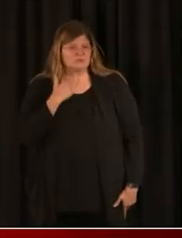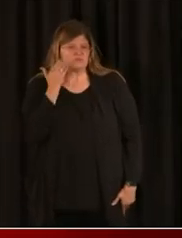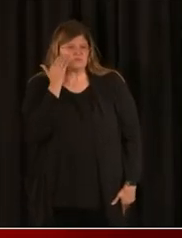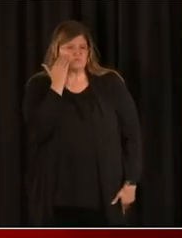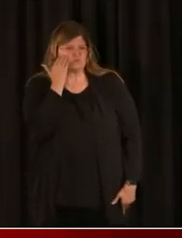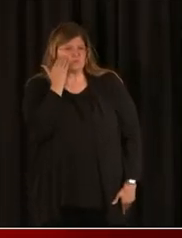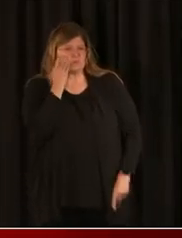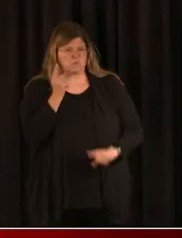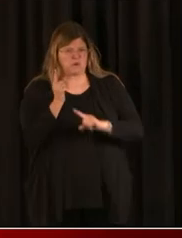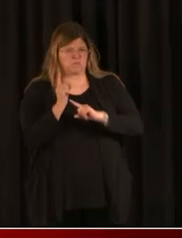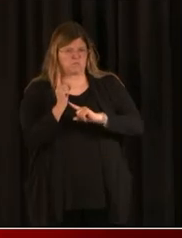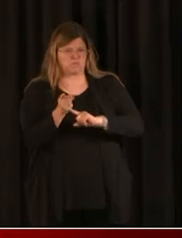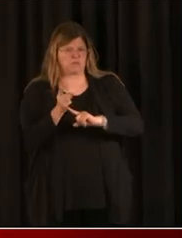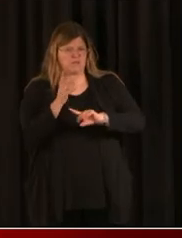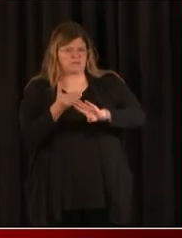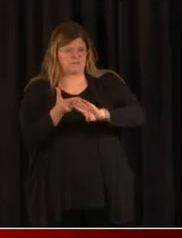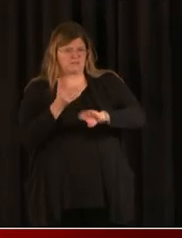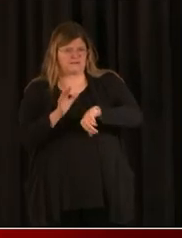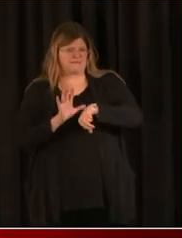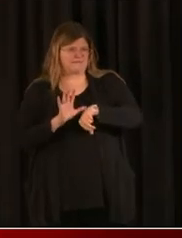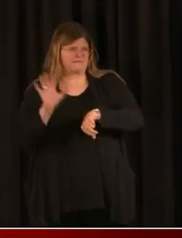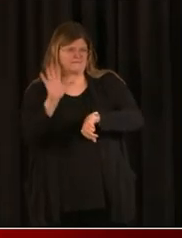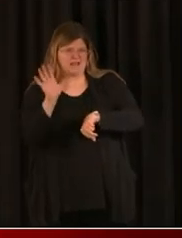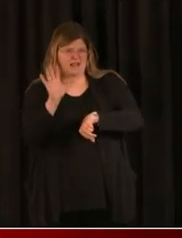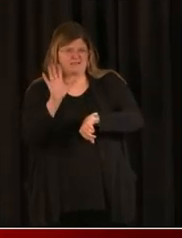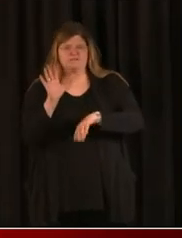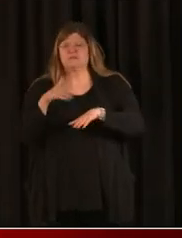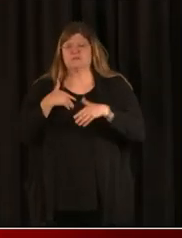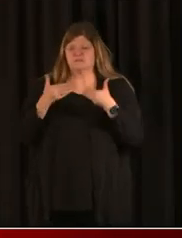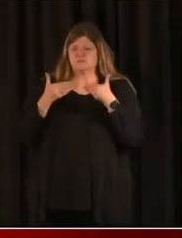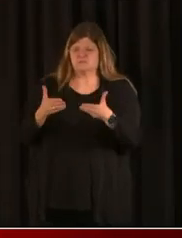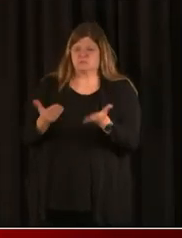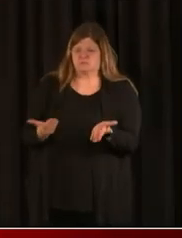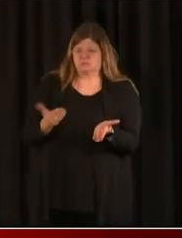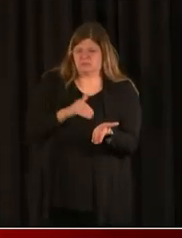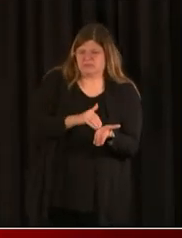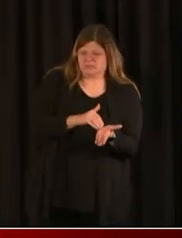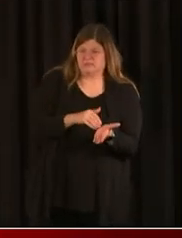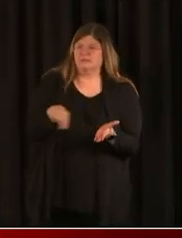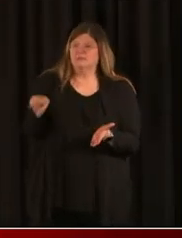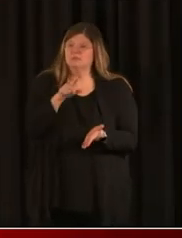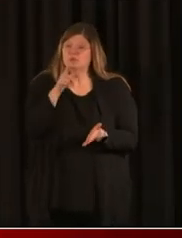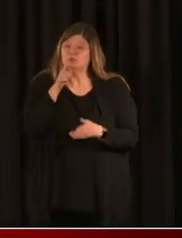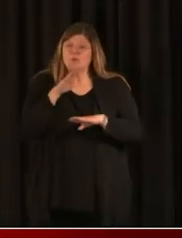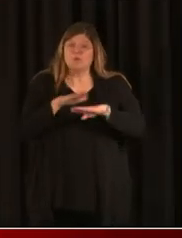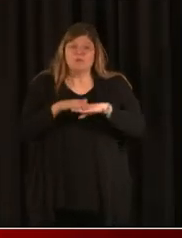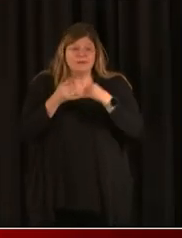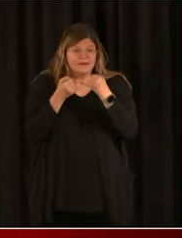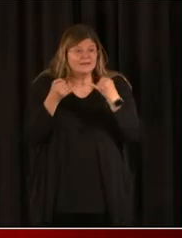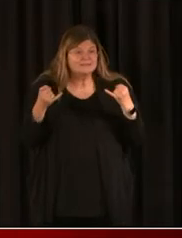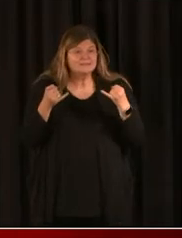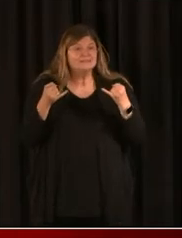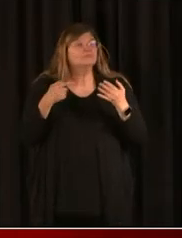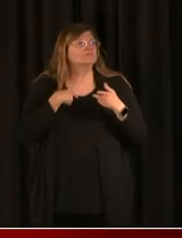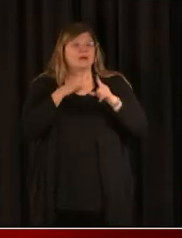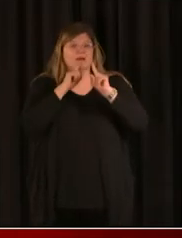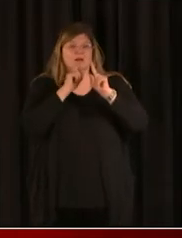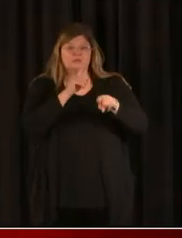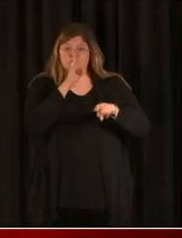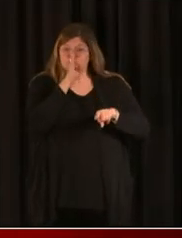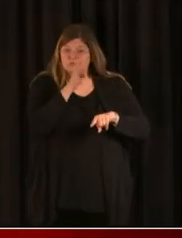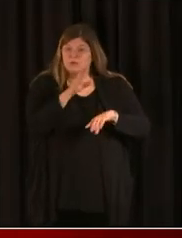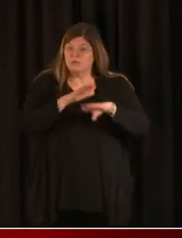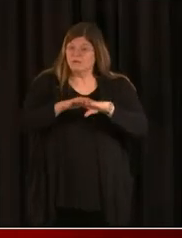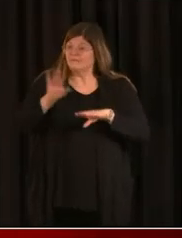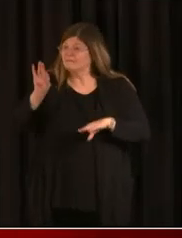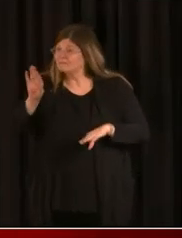at this moment. But if you are watching online, you can ask your questions directly on the Facebook stream or